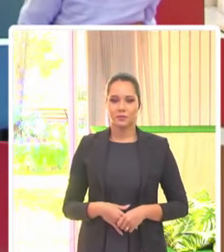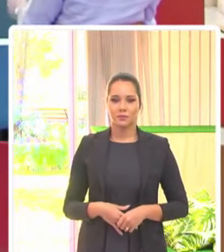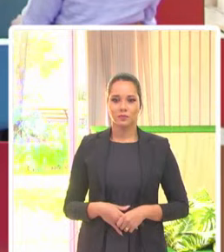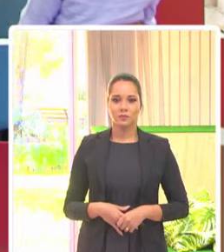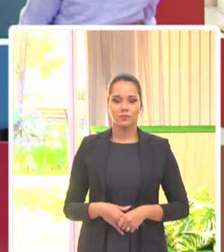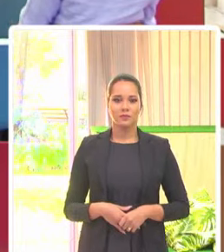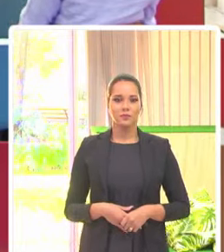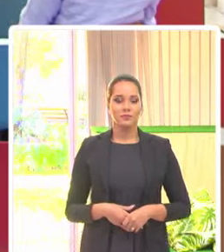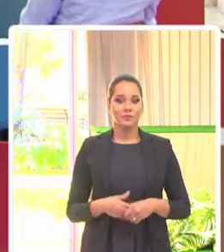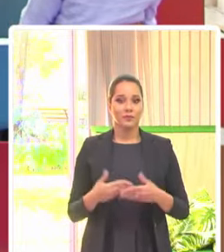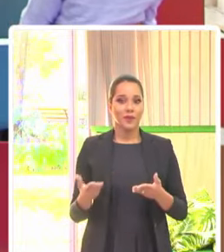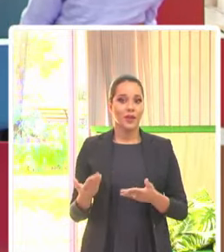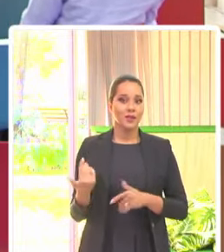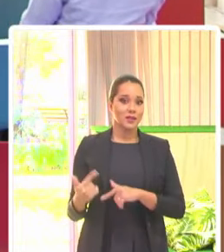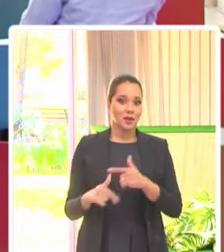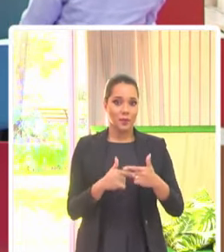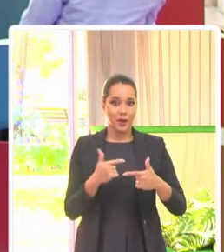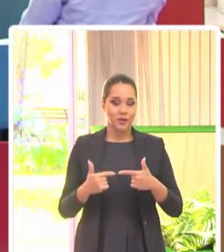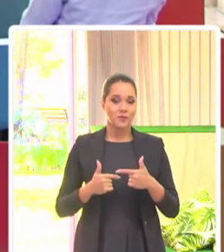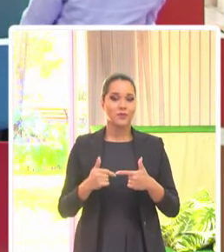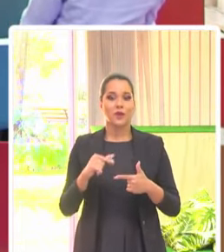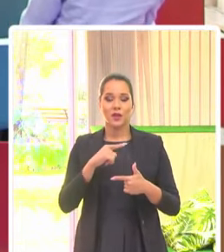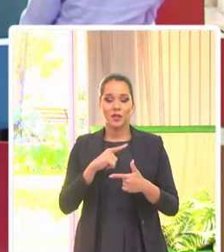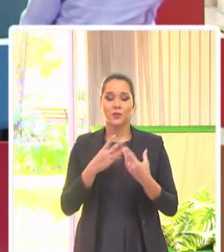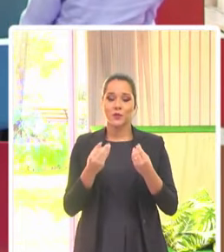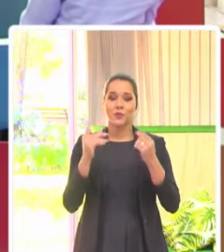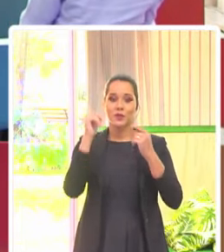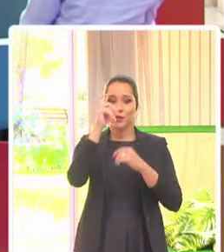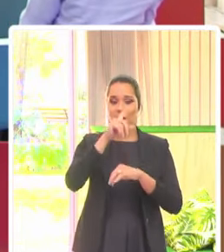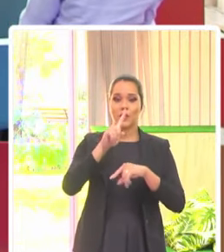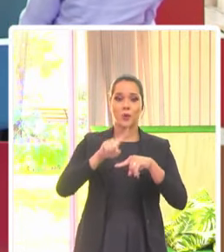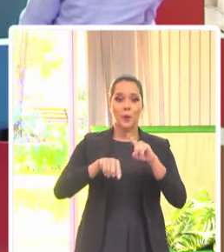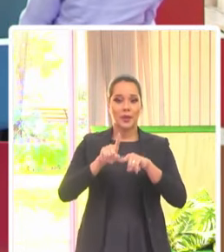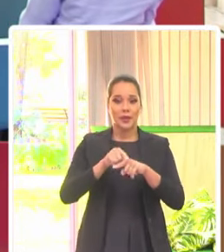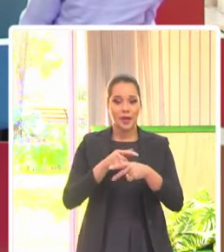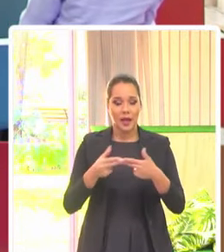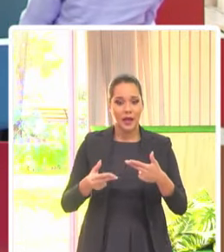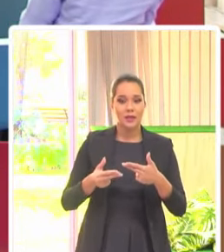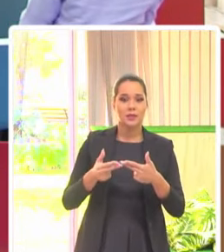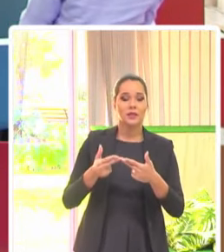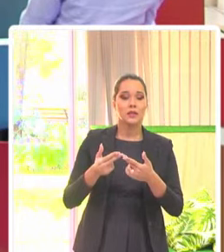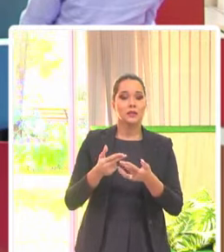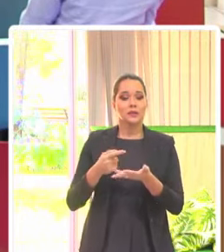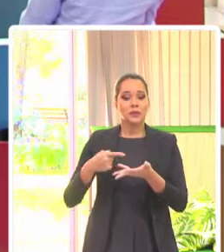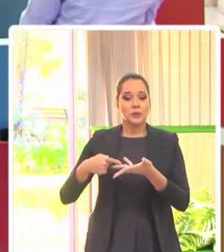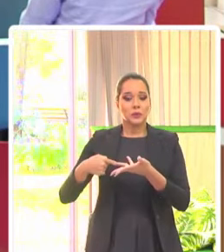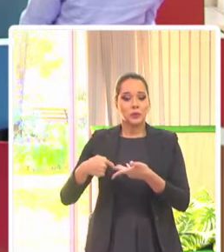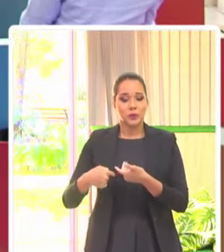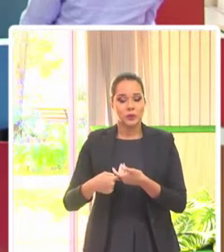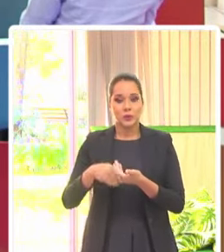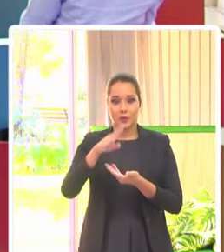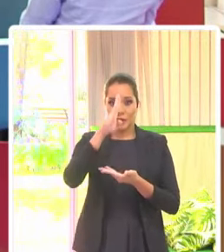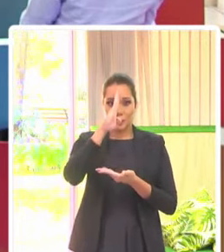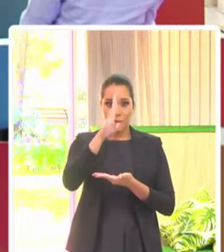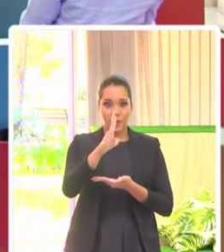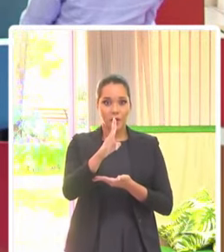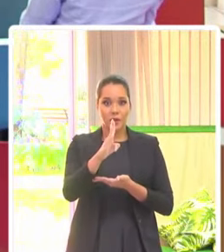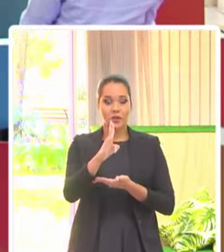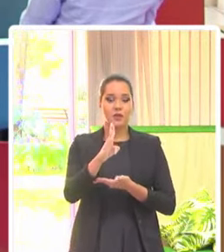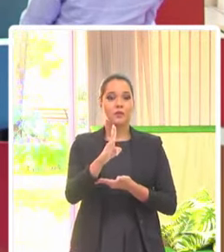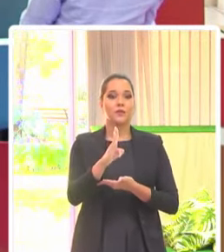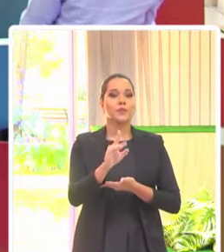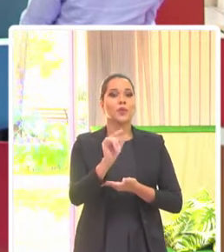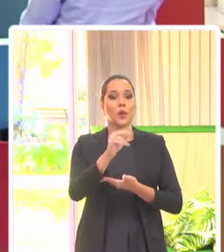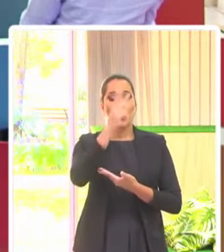have difficulties with materials, with equipment, and especially with people, public